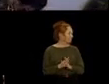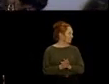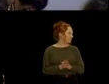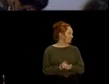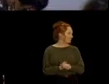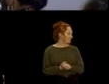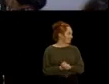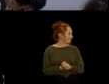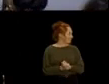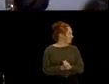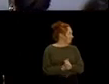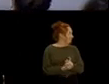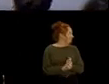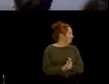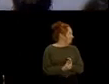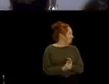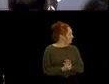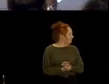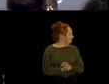Thank you for your